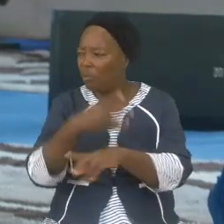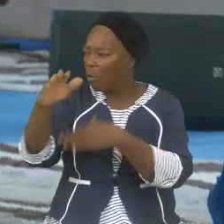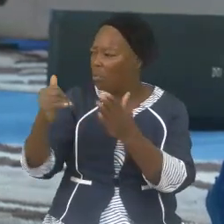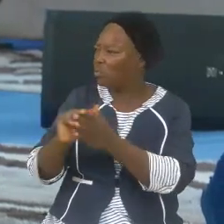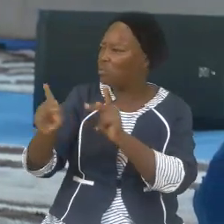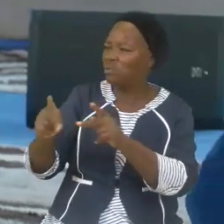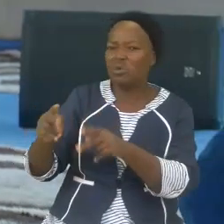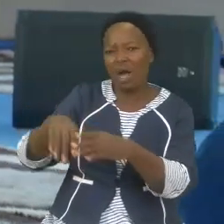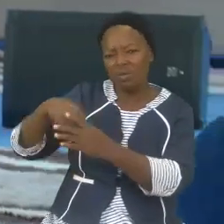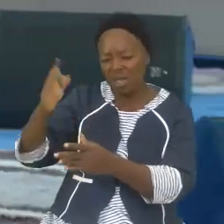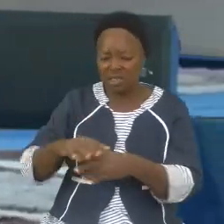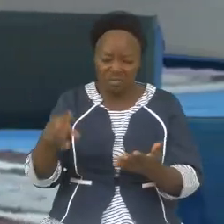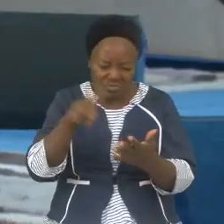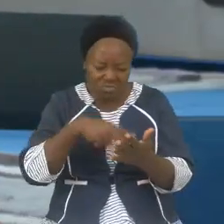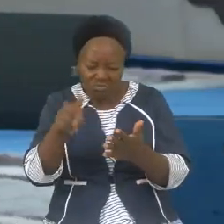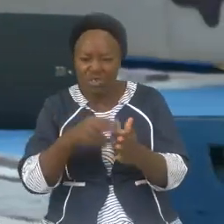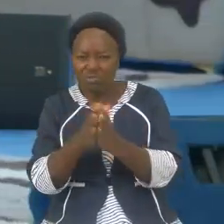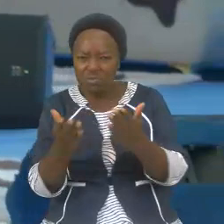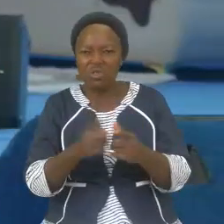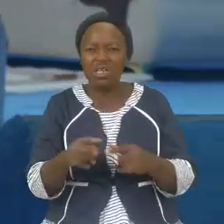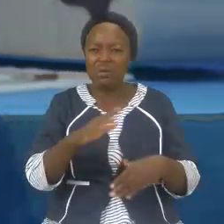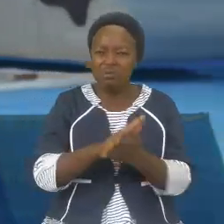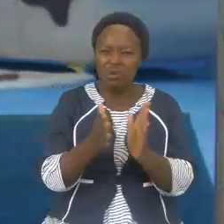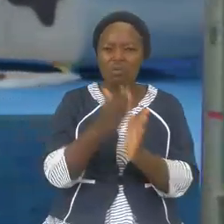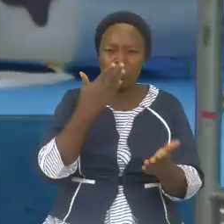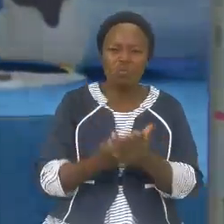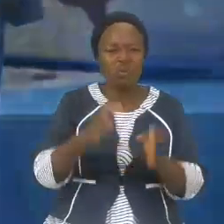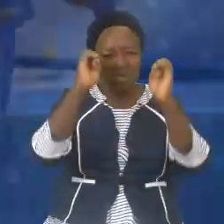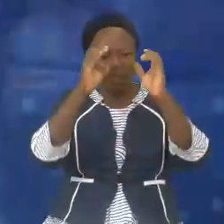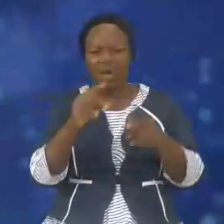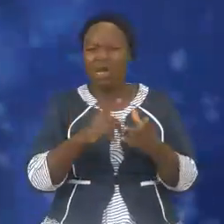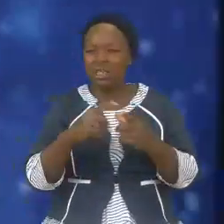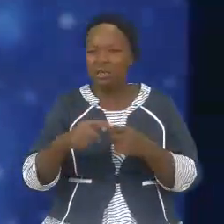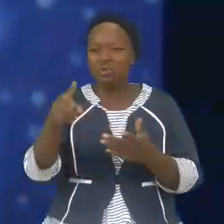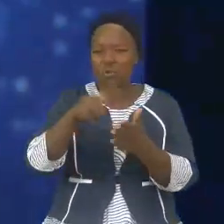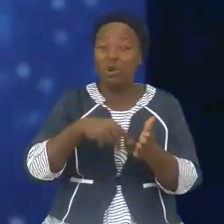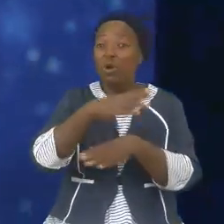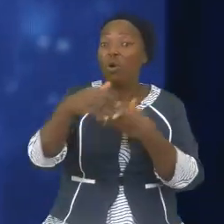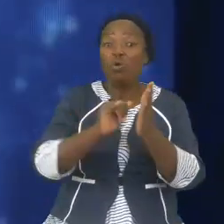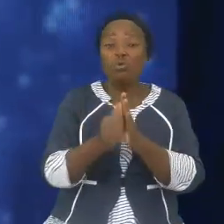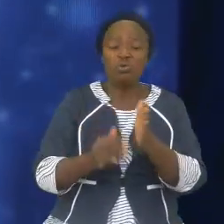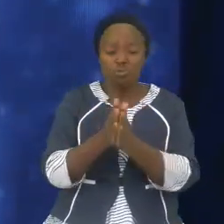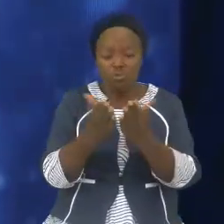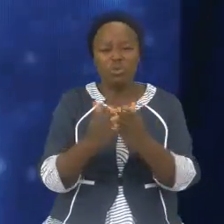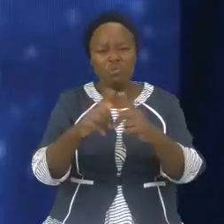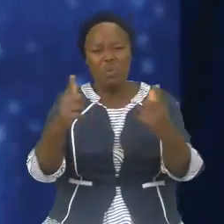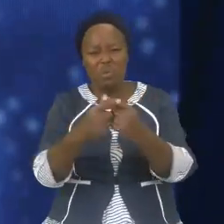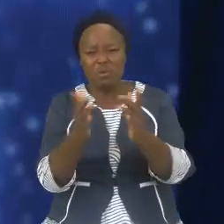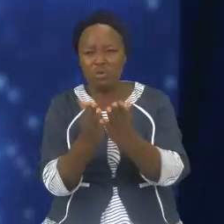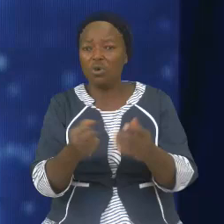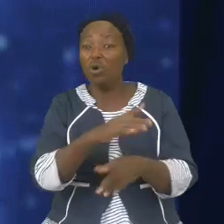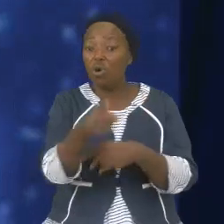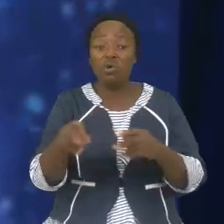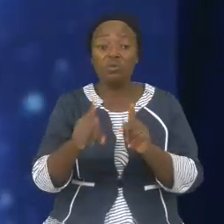them? Socrates and Plato and Aurelius and all those people. All those people, they themselves were